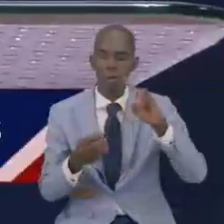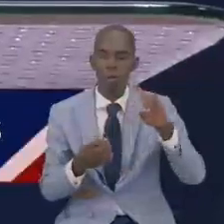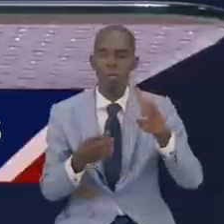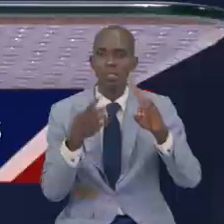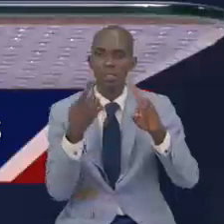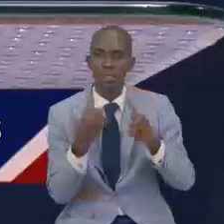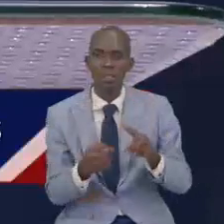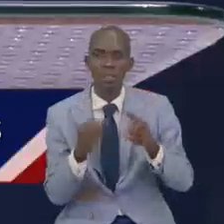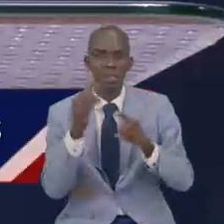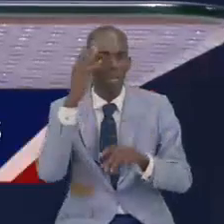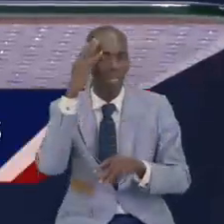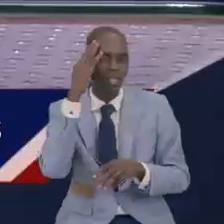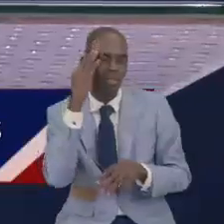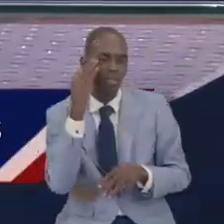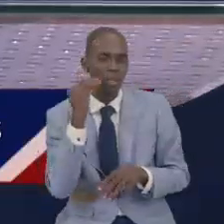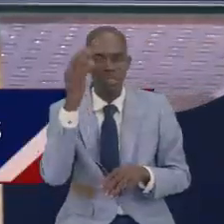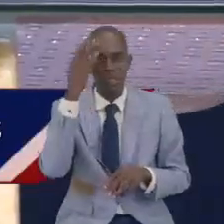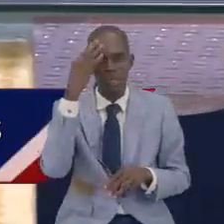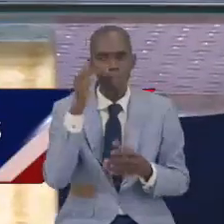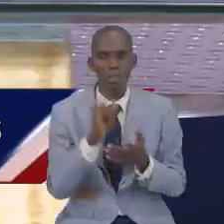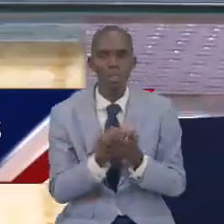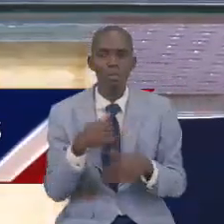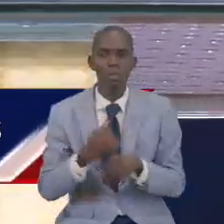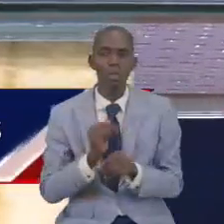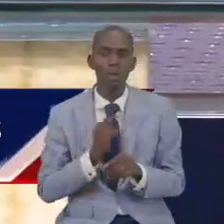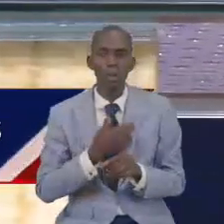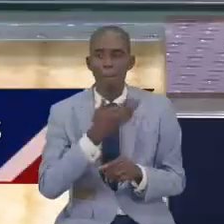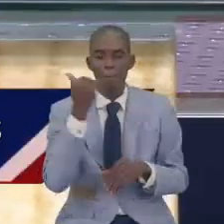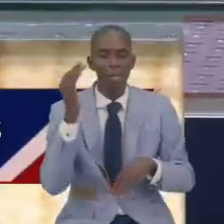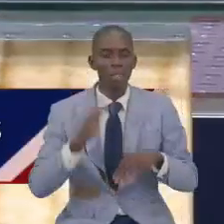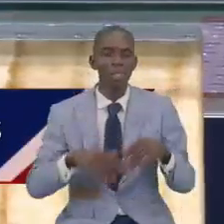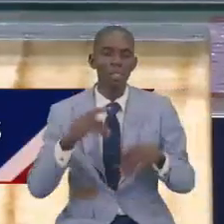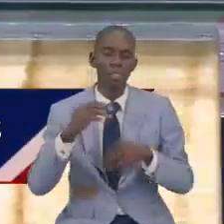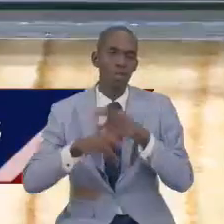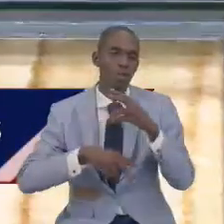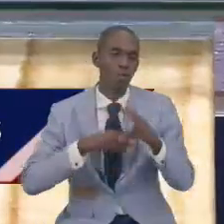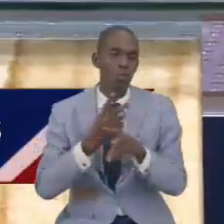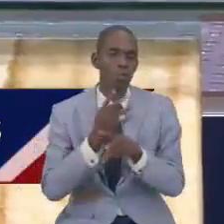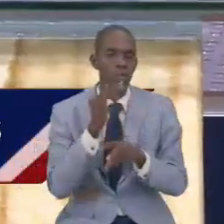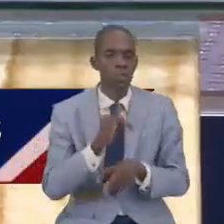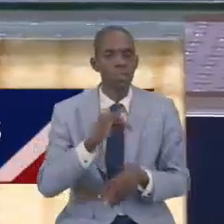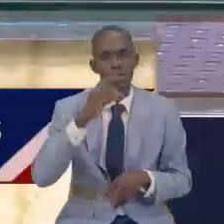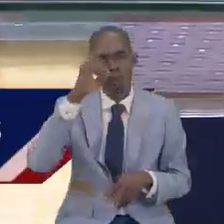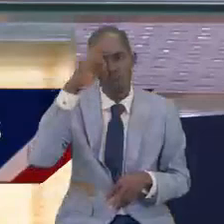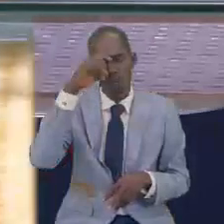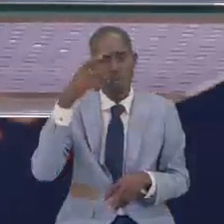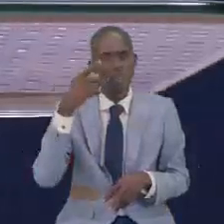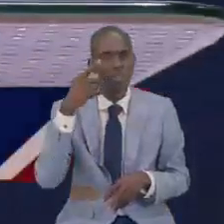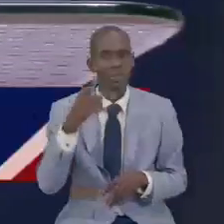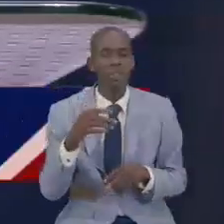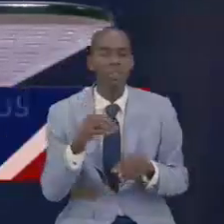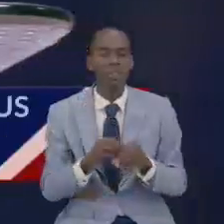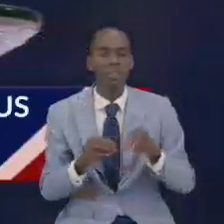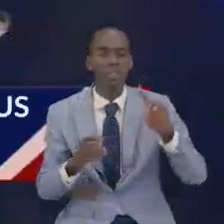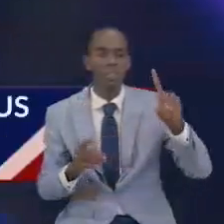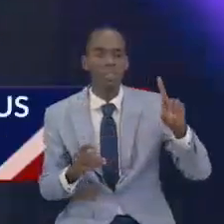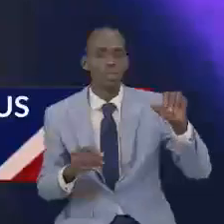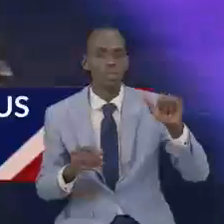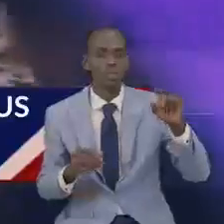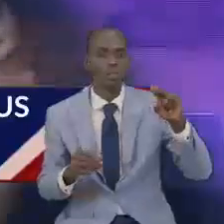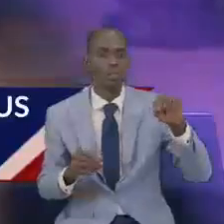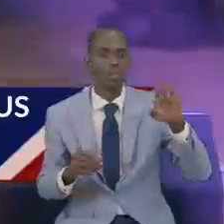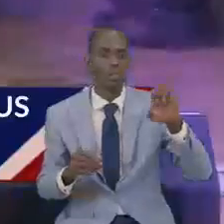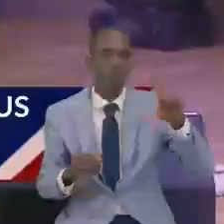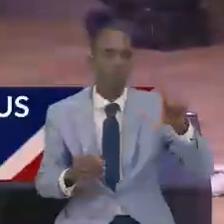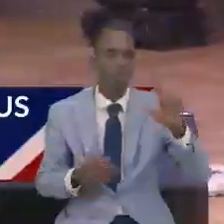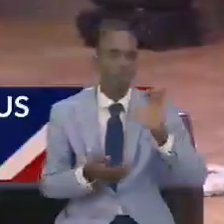better than the worldly wise. We're looking at just verse 17 there in Daniel chapter 1,